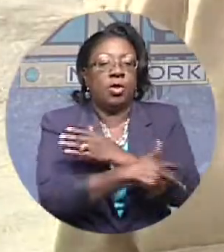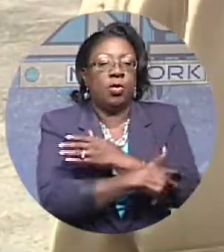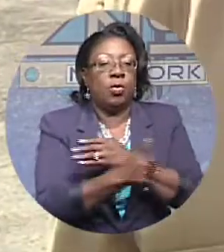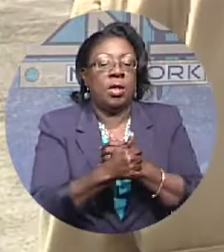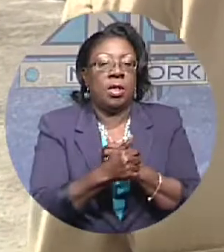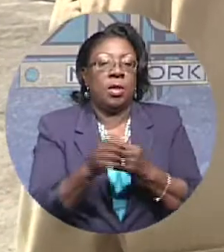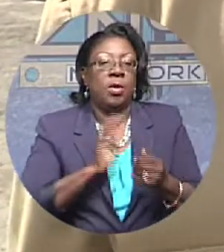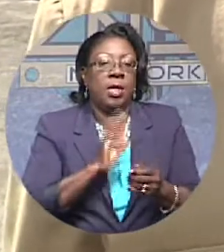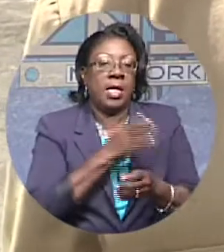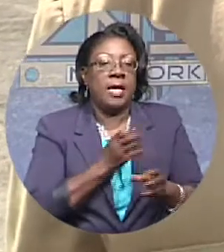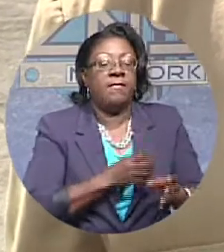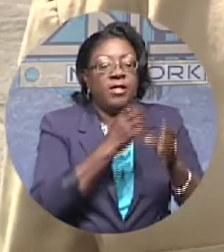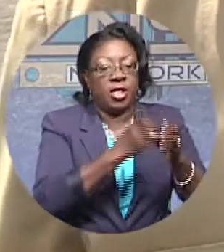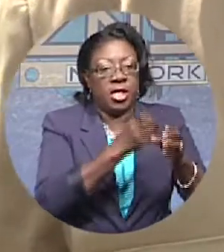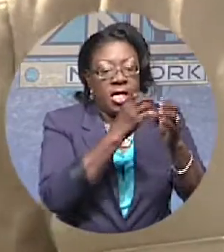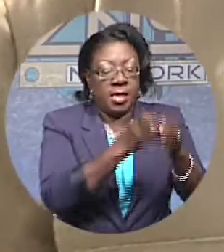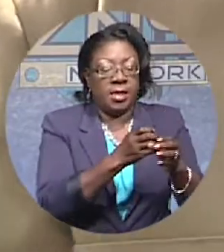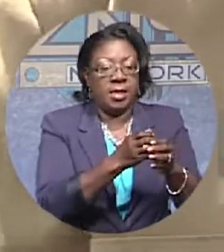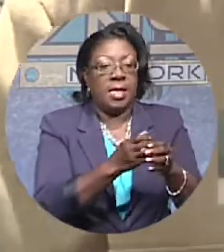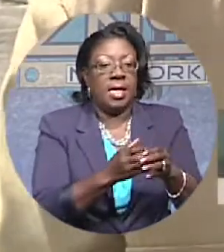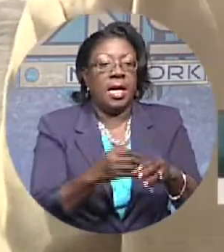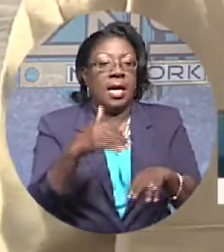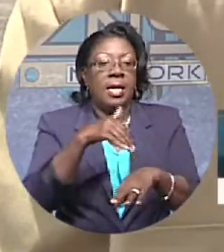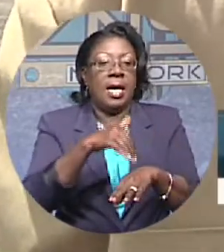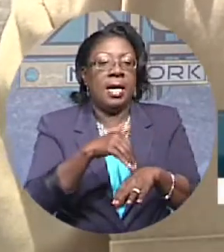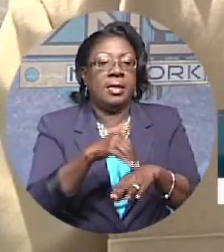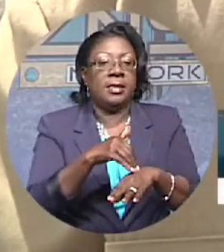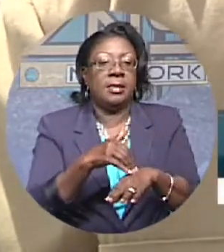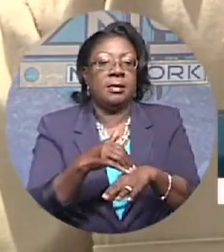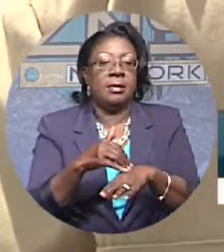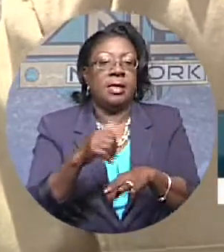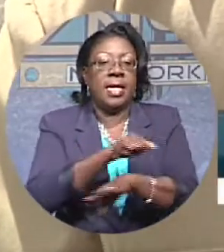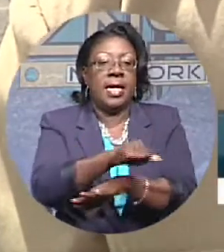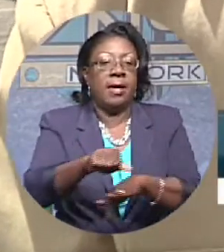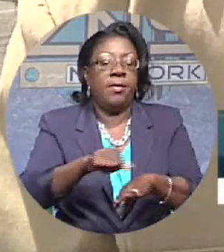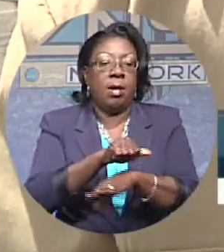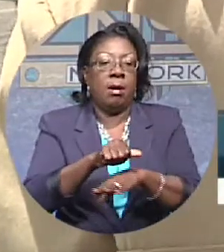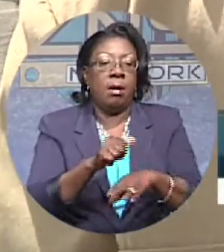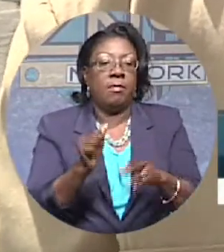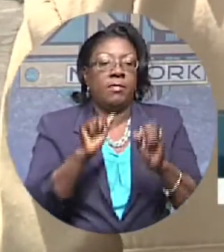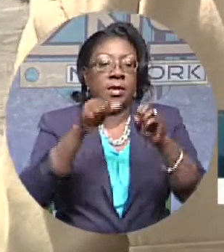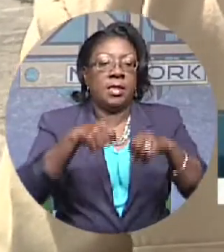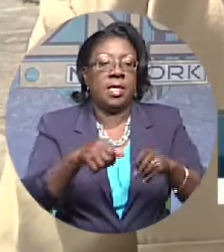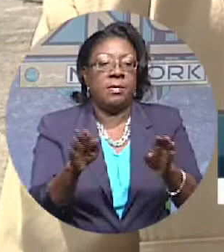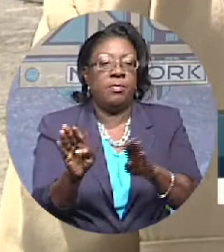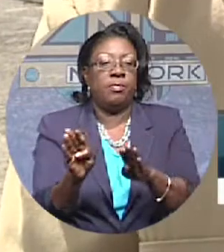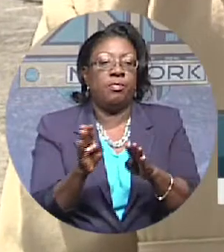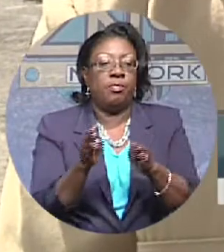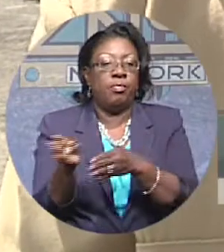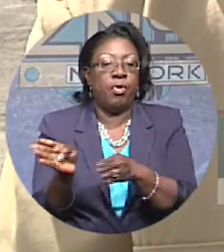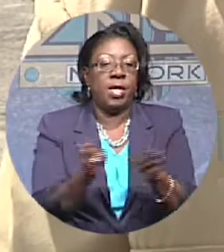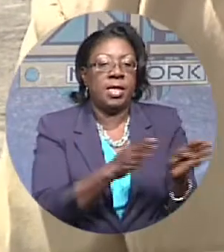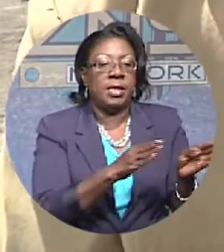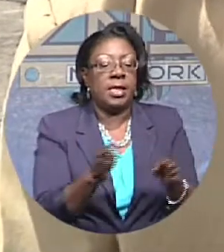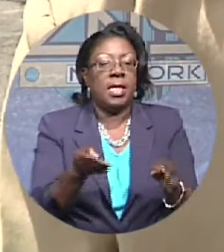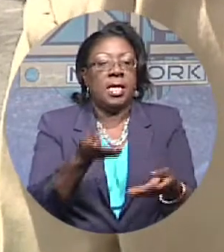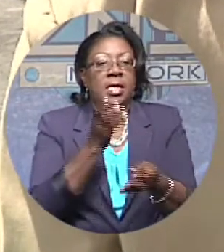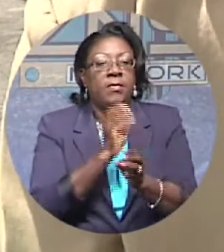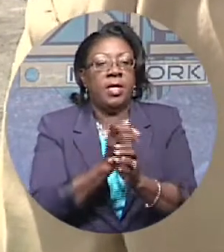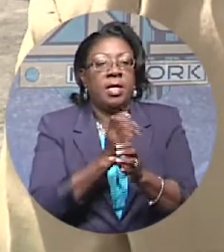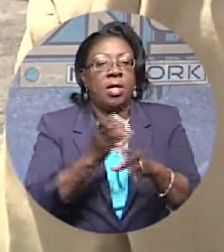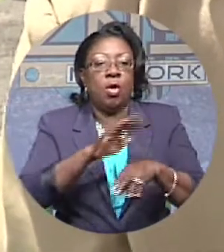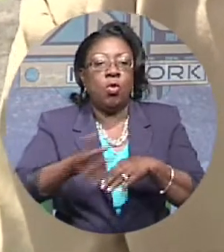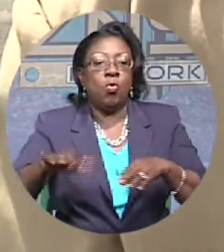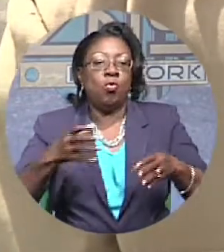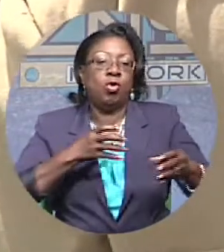They gave chase, and at the junction of Bailey Drive and Seabreeze Lane, the vehicle lost